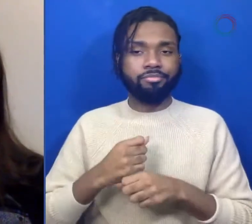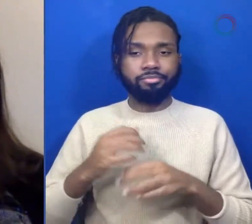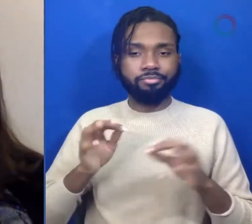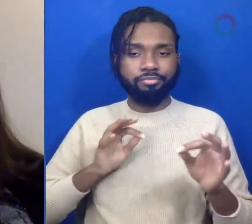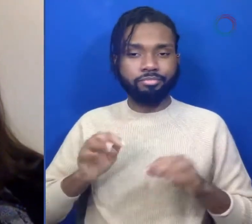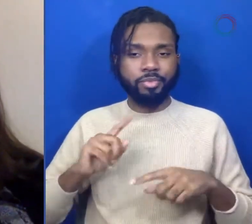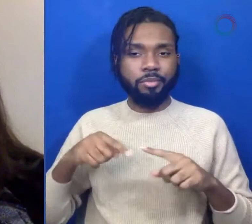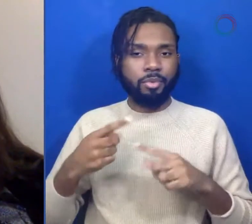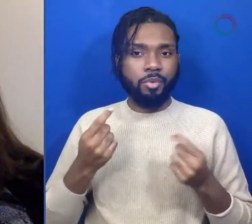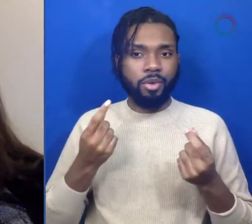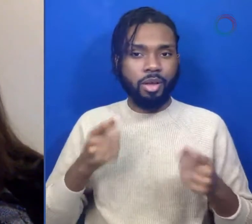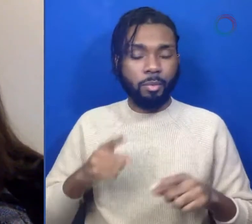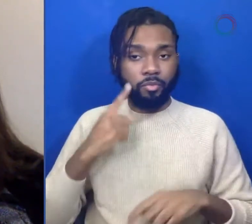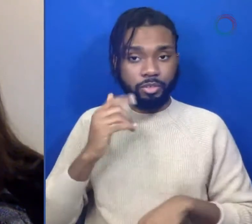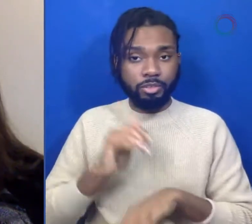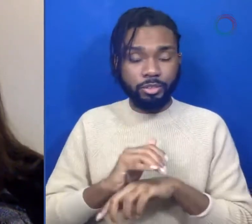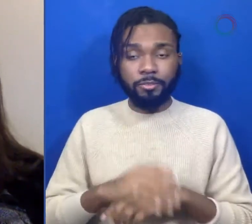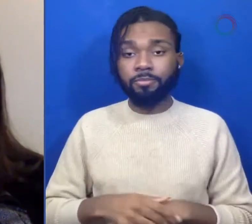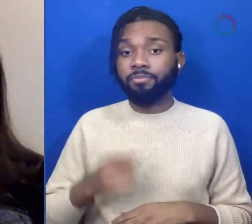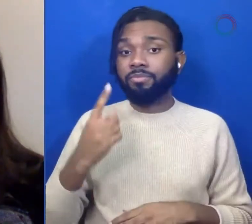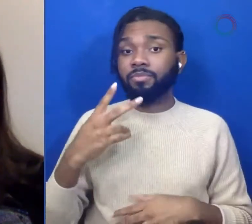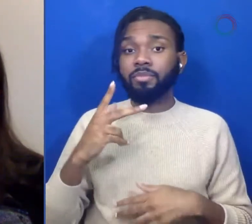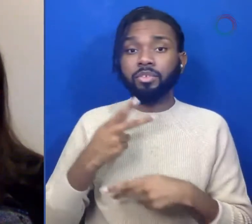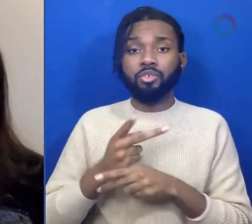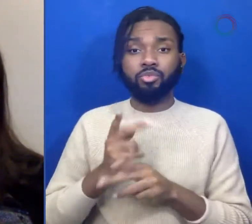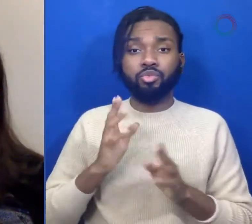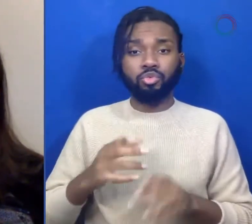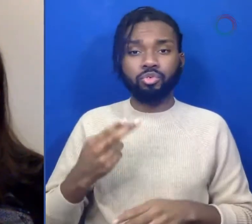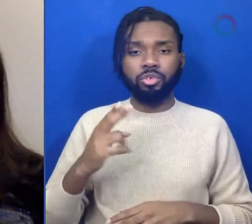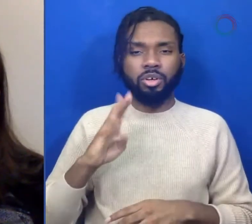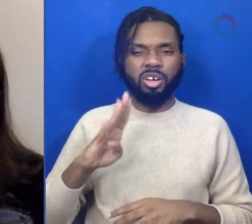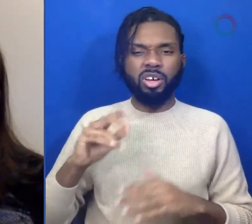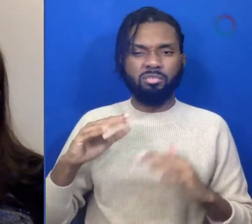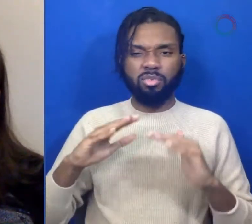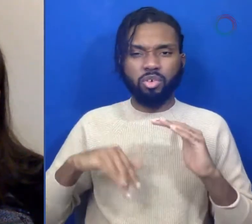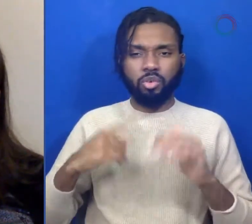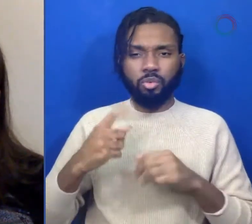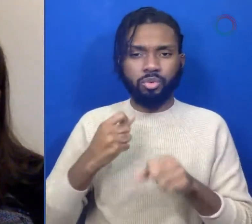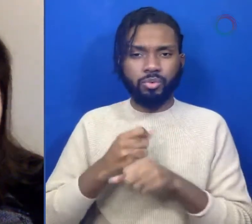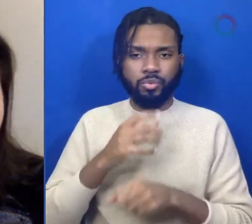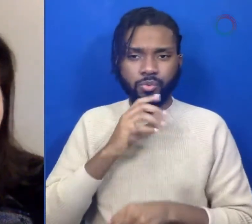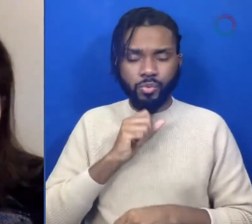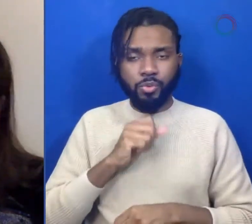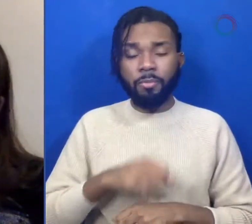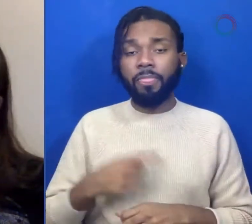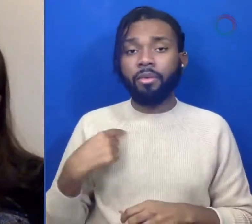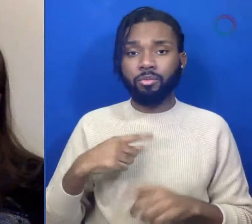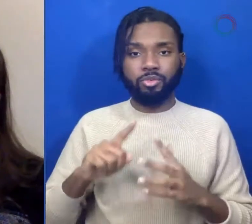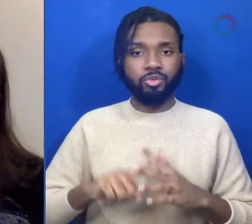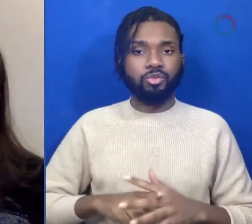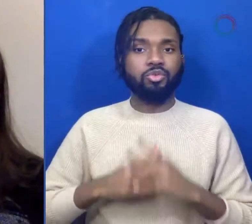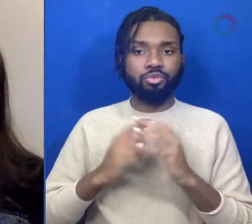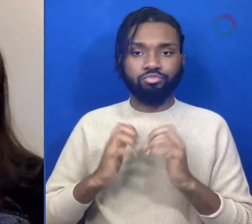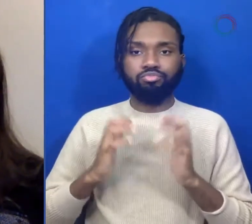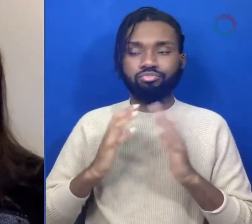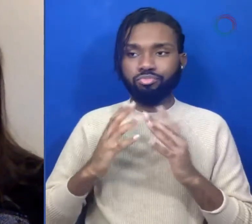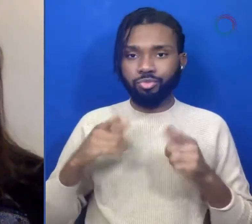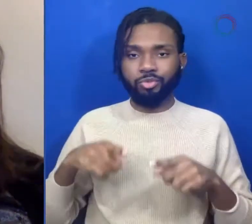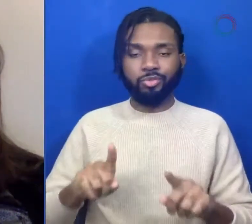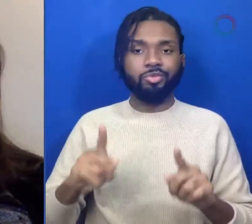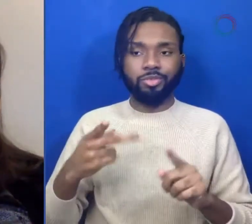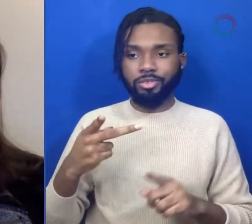tonight. So the Producer Hub is less than a year old. We launched it in this pandemic moment that we're finding ourselves